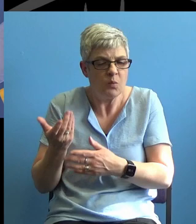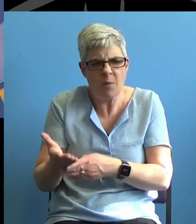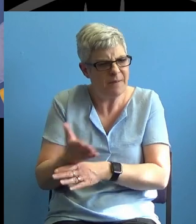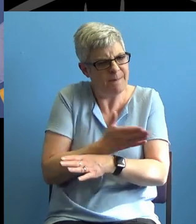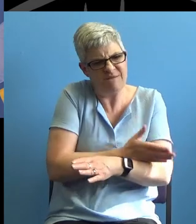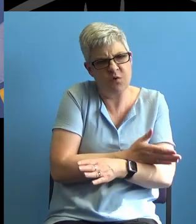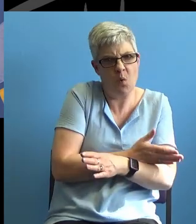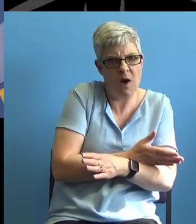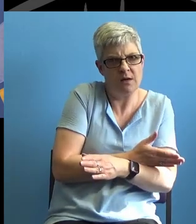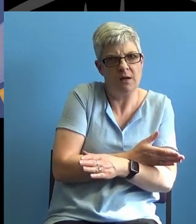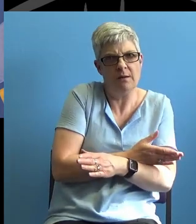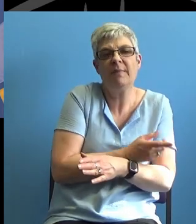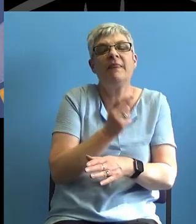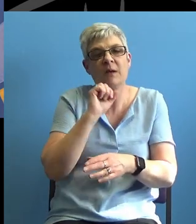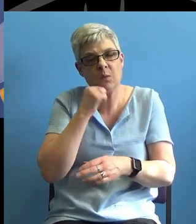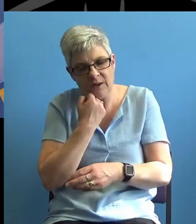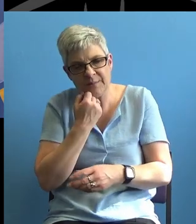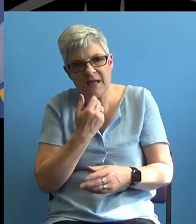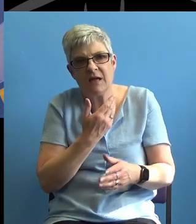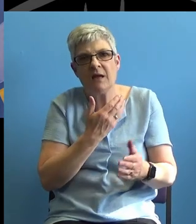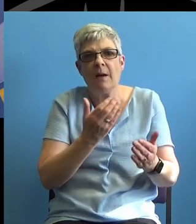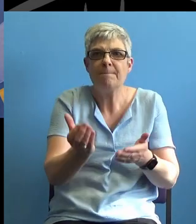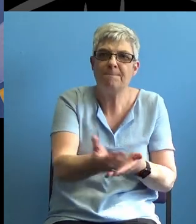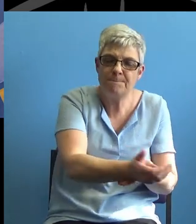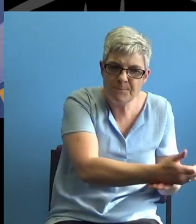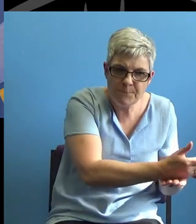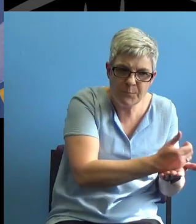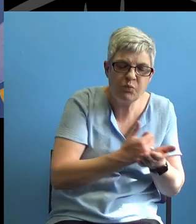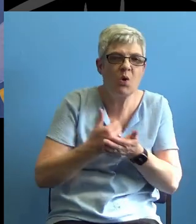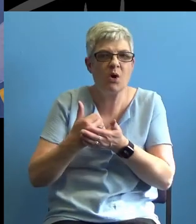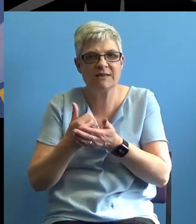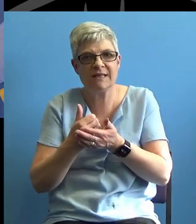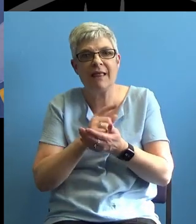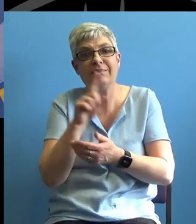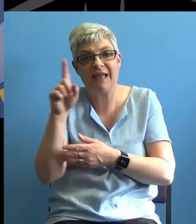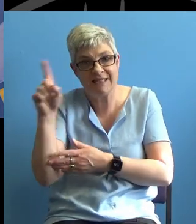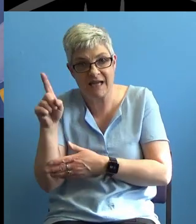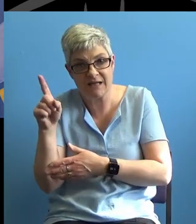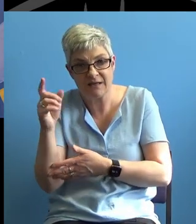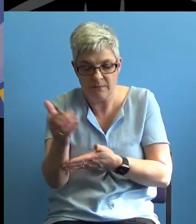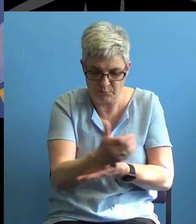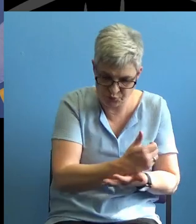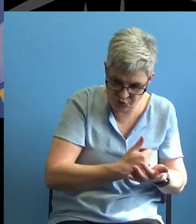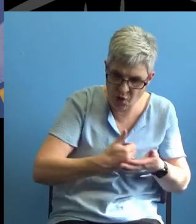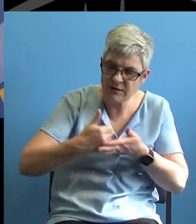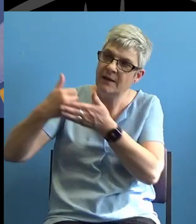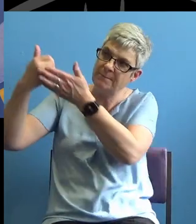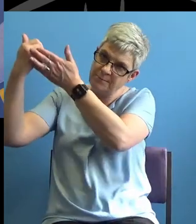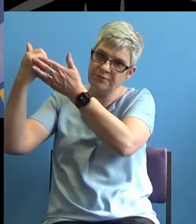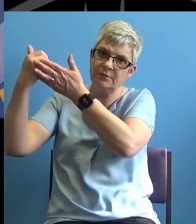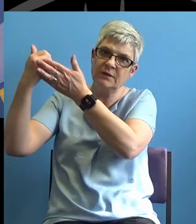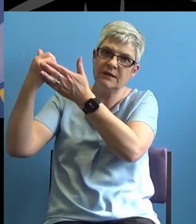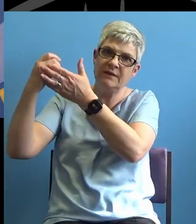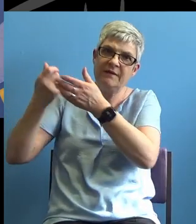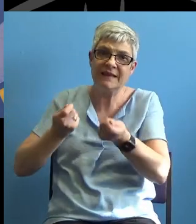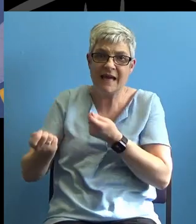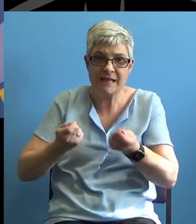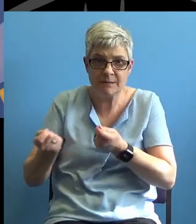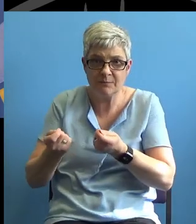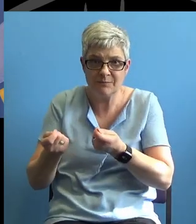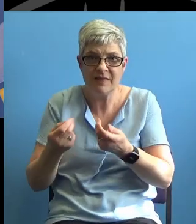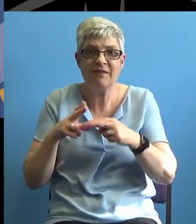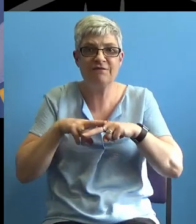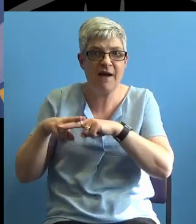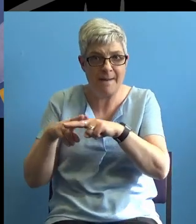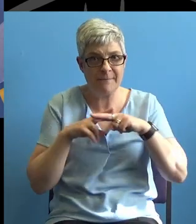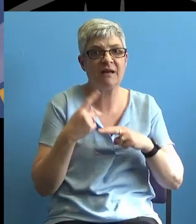those who have died, but rather they will be brought after them into the kingdom of God to join them all as one family of